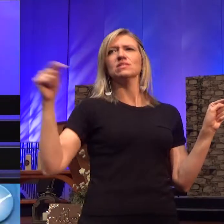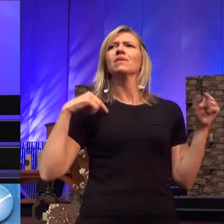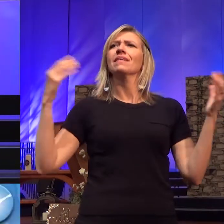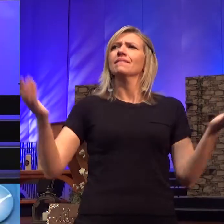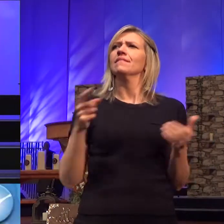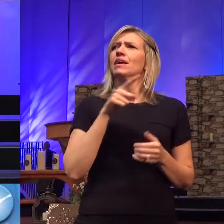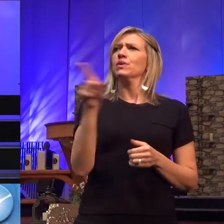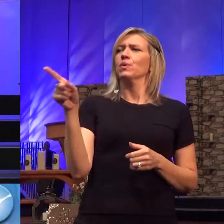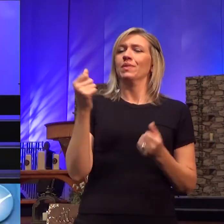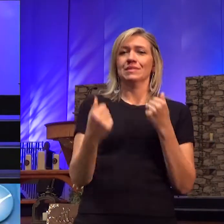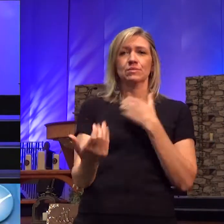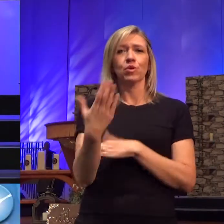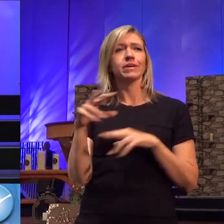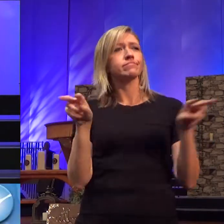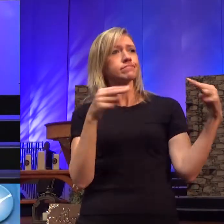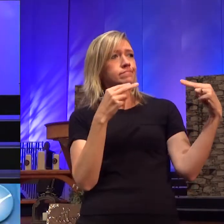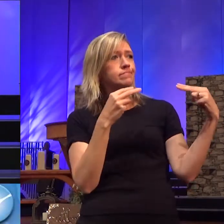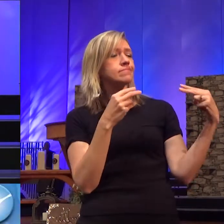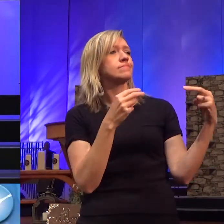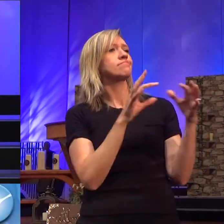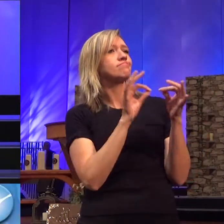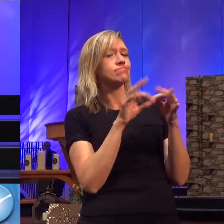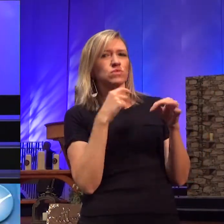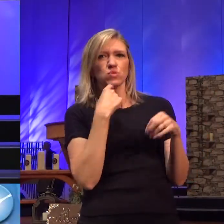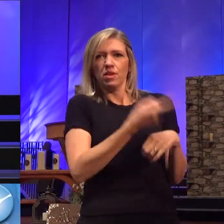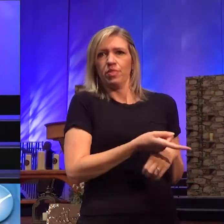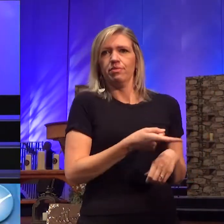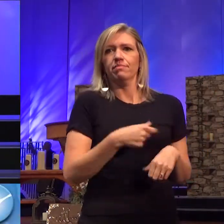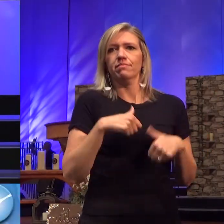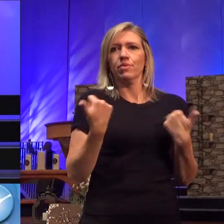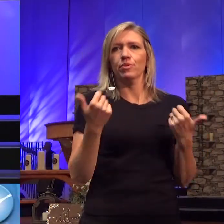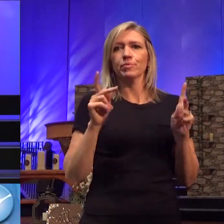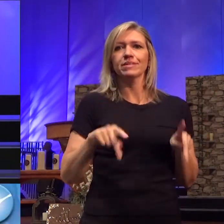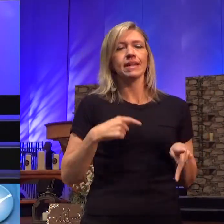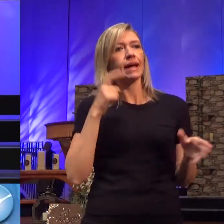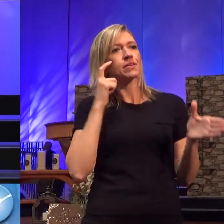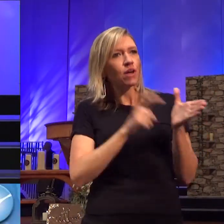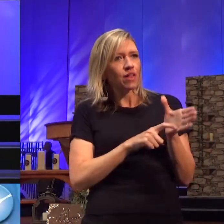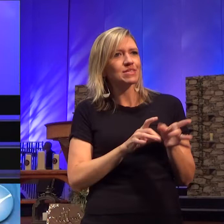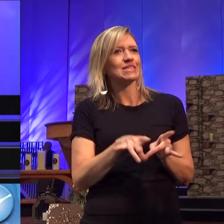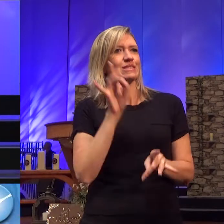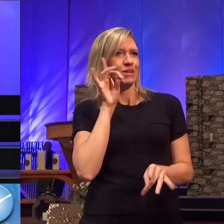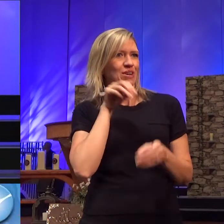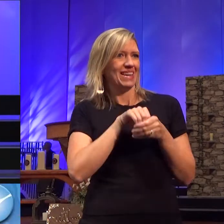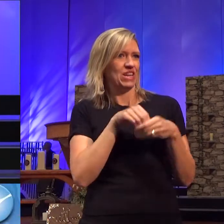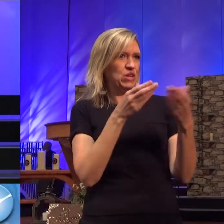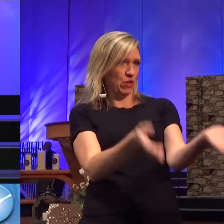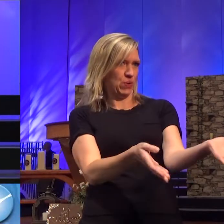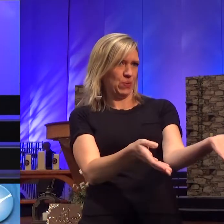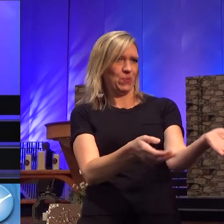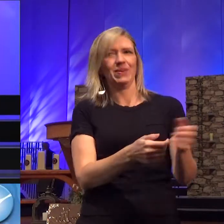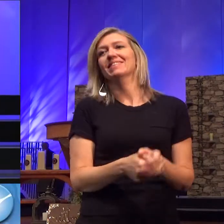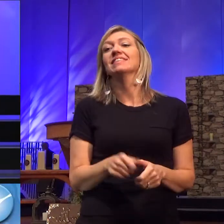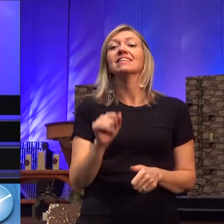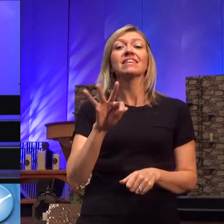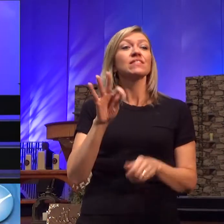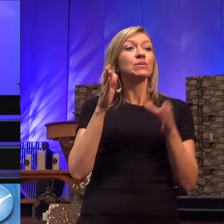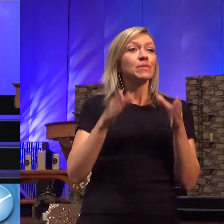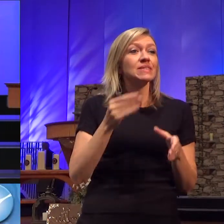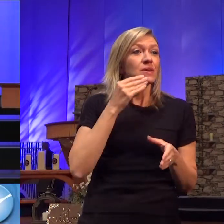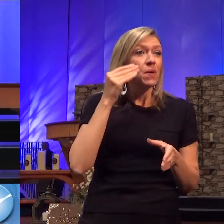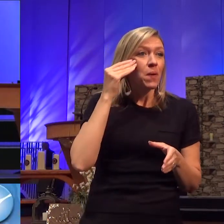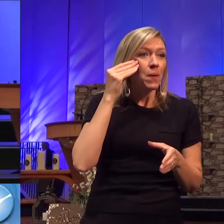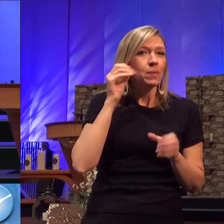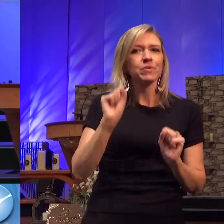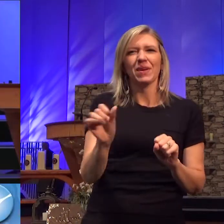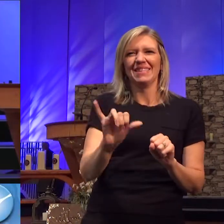this morning by turn to someone around you if you're here in the sanctuary and say, I acknowledge the Spirit in you. If there's someone with you